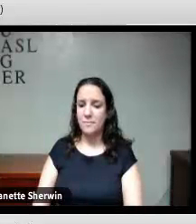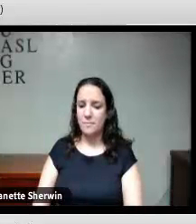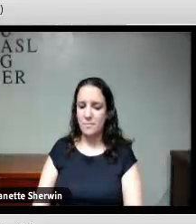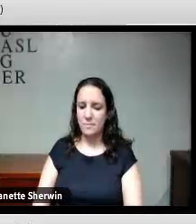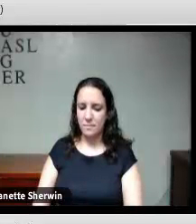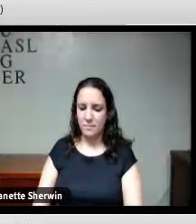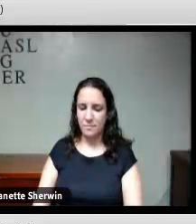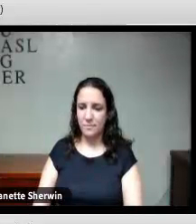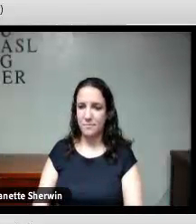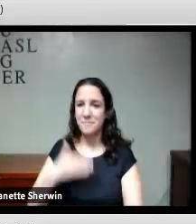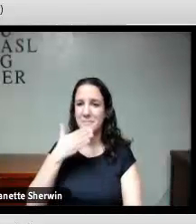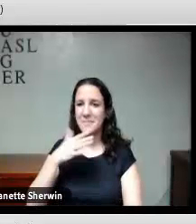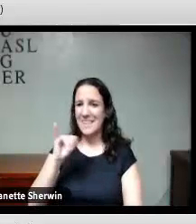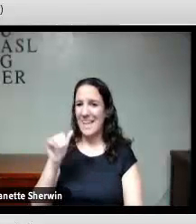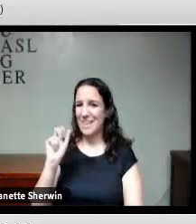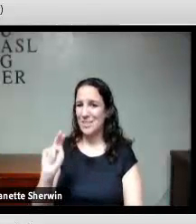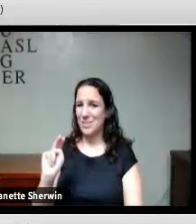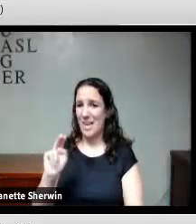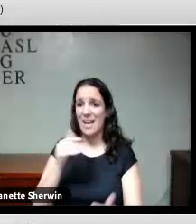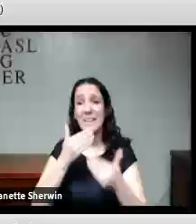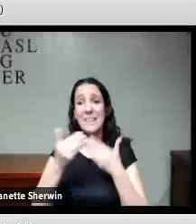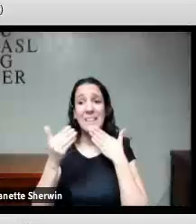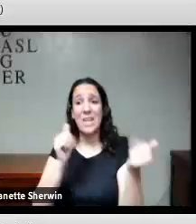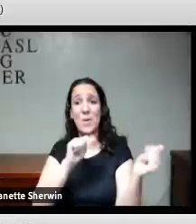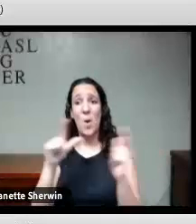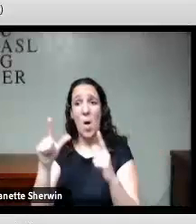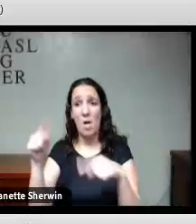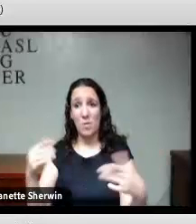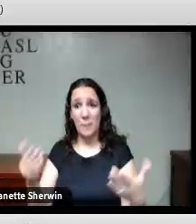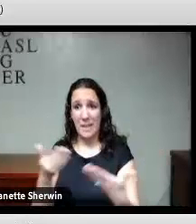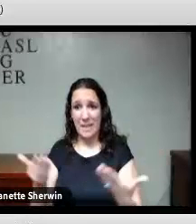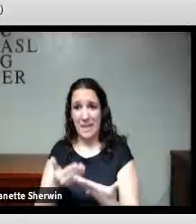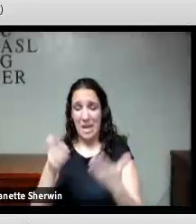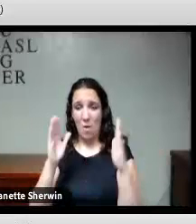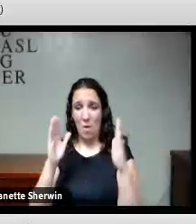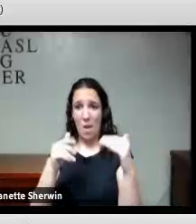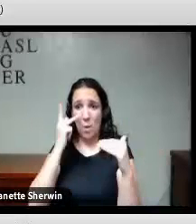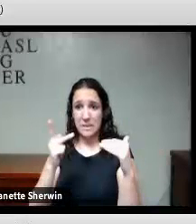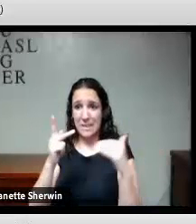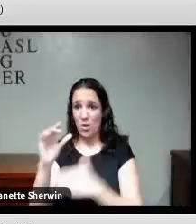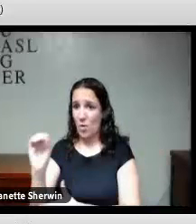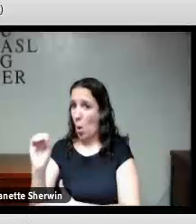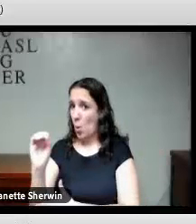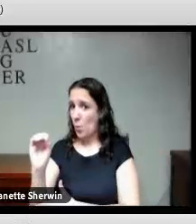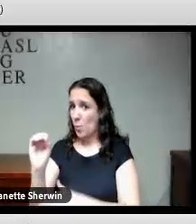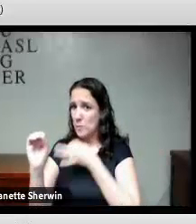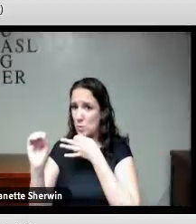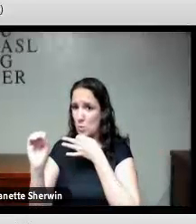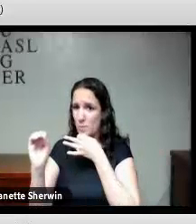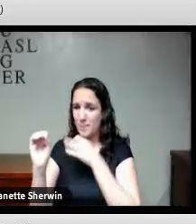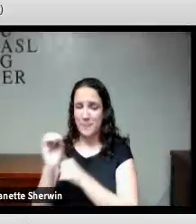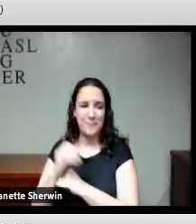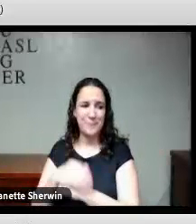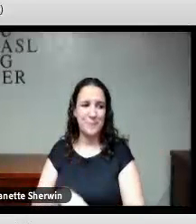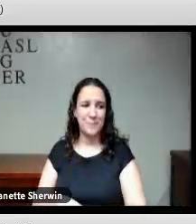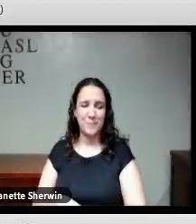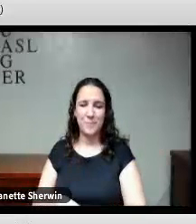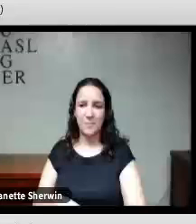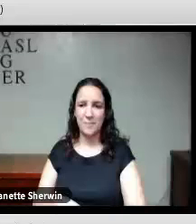Thank you, Jan. I appreciate that comment. And thanks, everybody, for being here. Hope to see you for O come up.